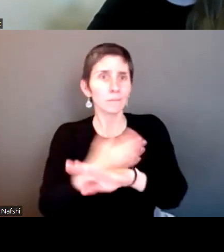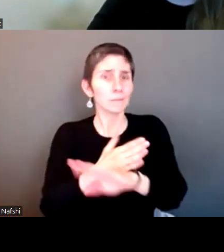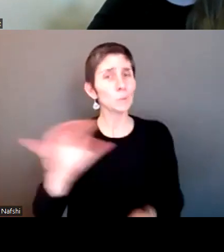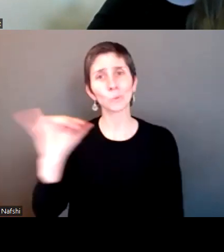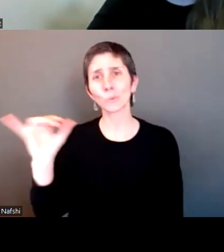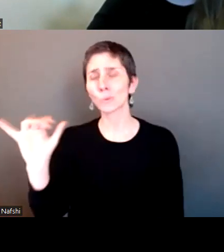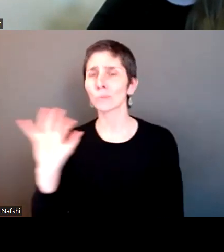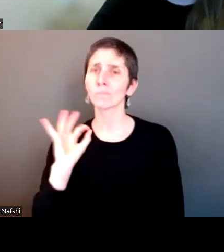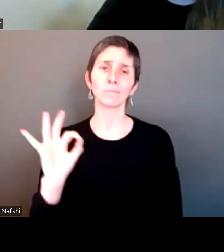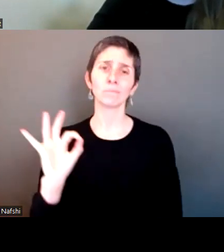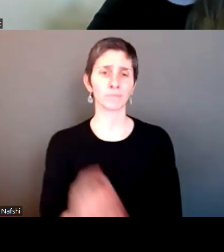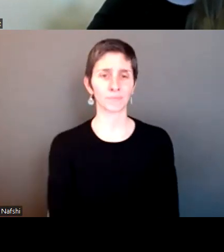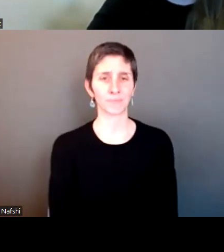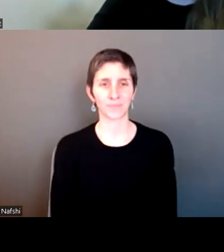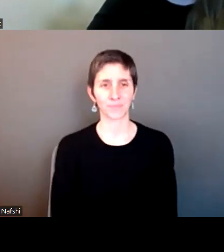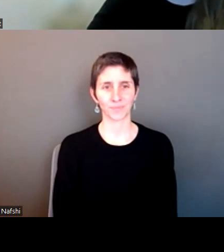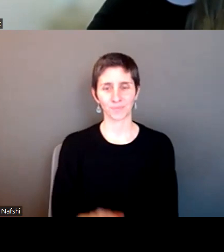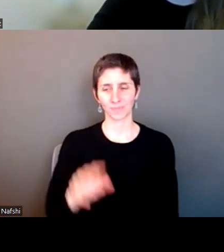Thank you. Thank you, Lisa.